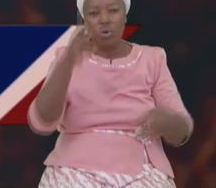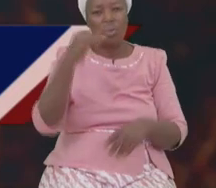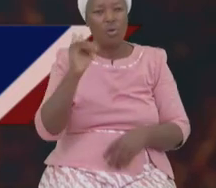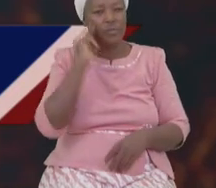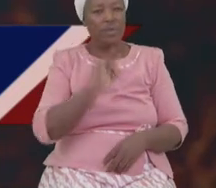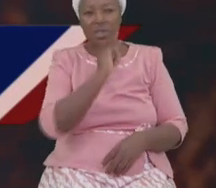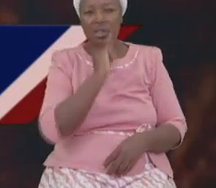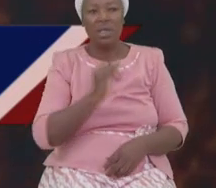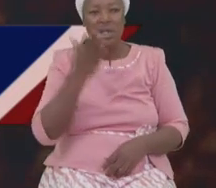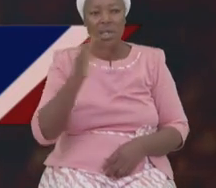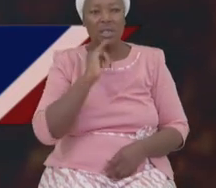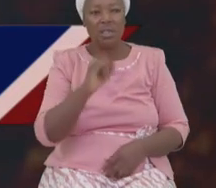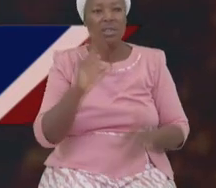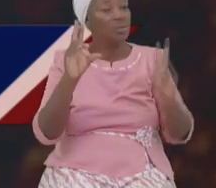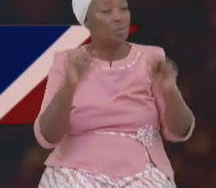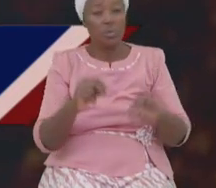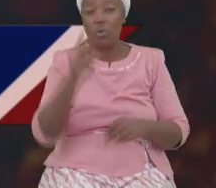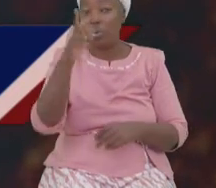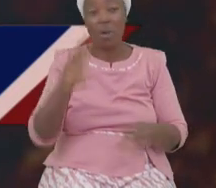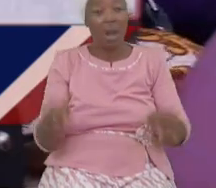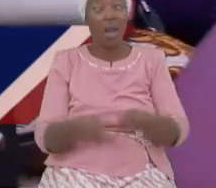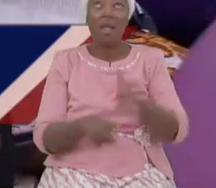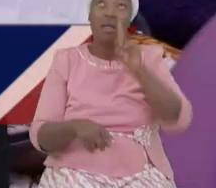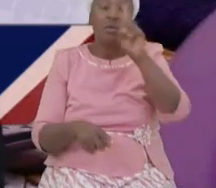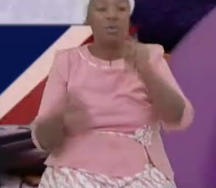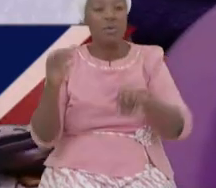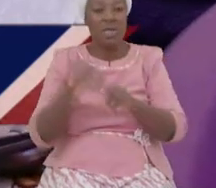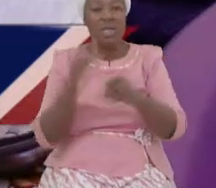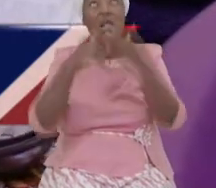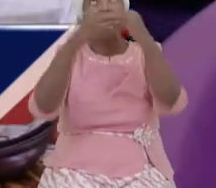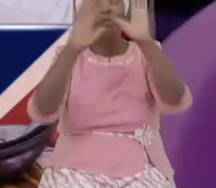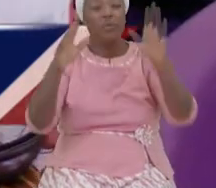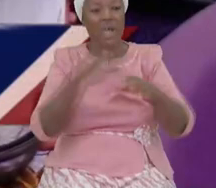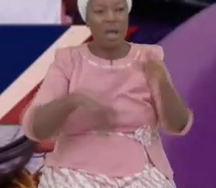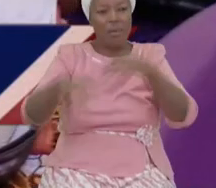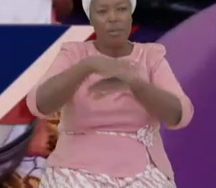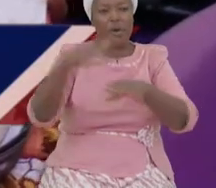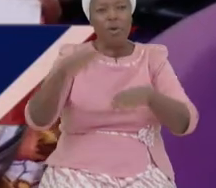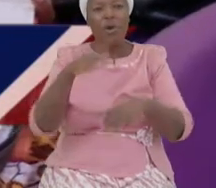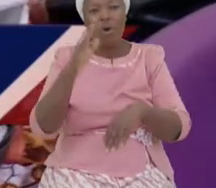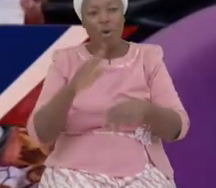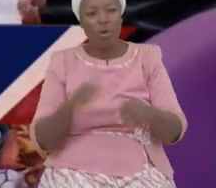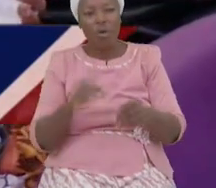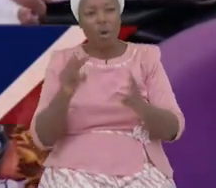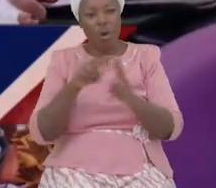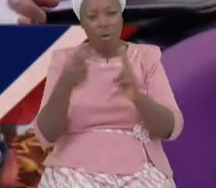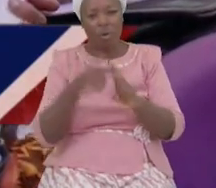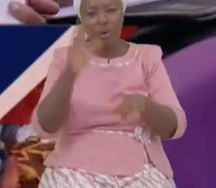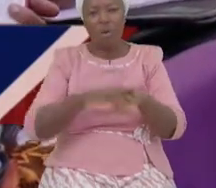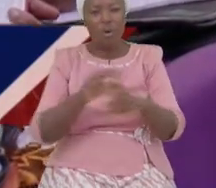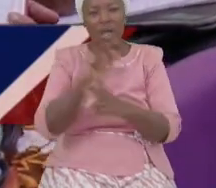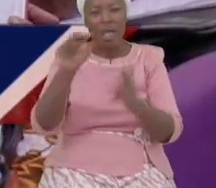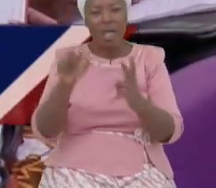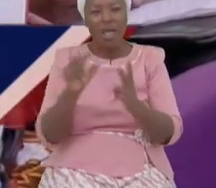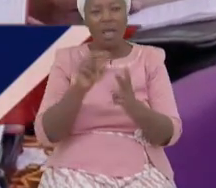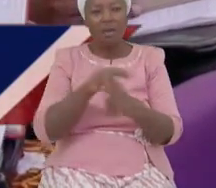no God like thee in heaven above, and or on earth